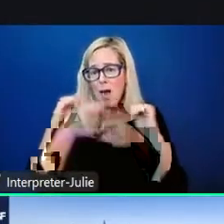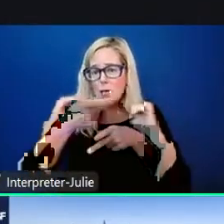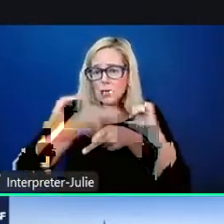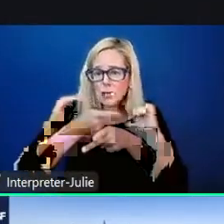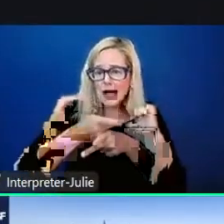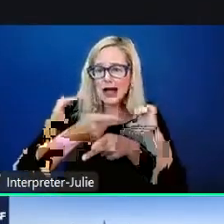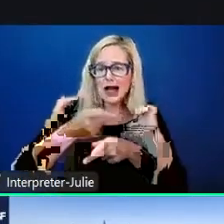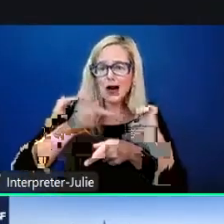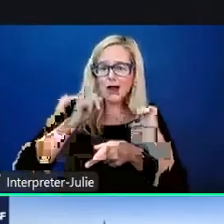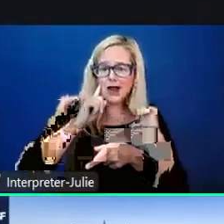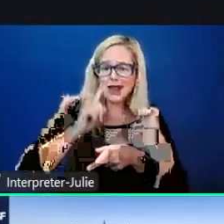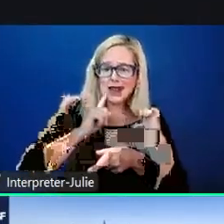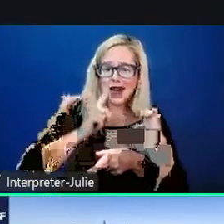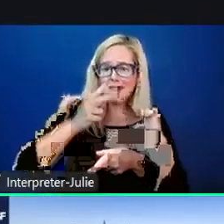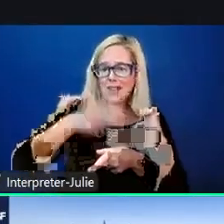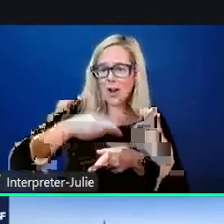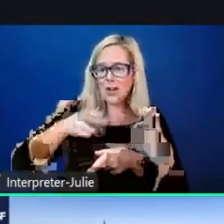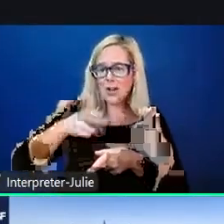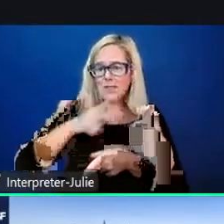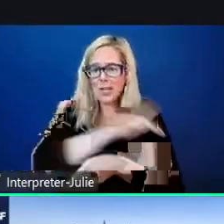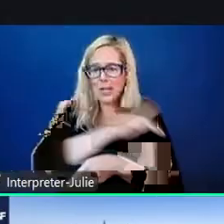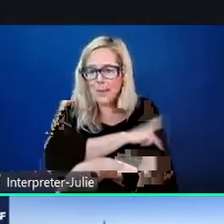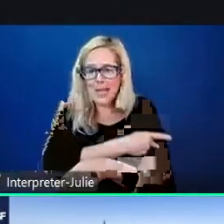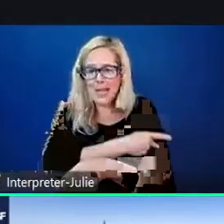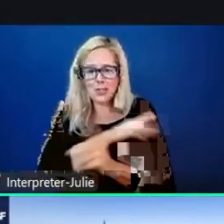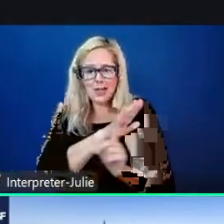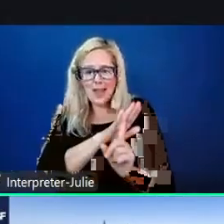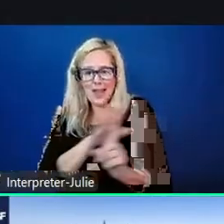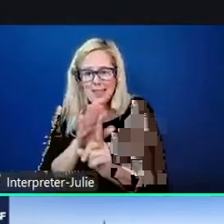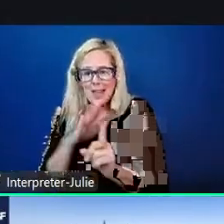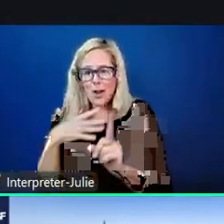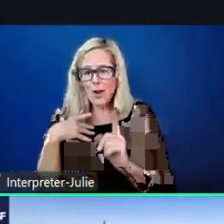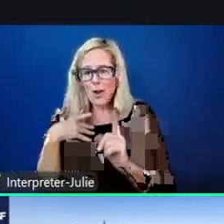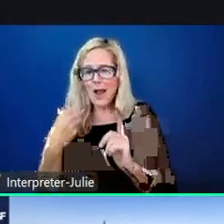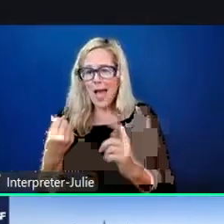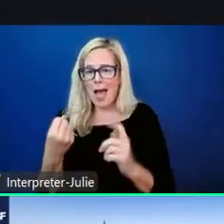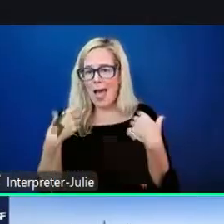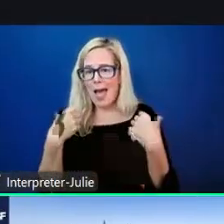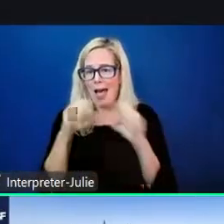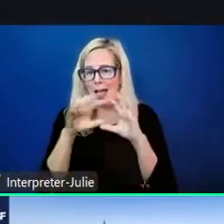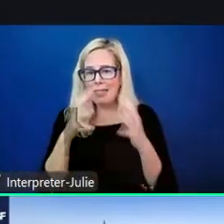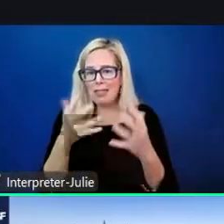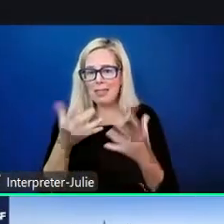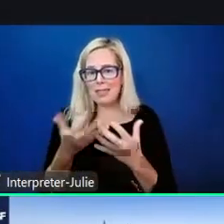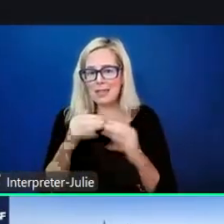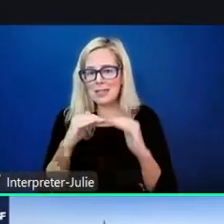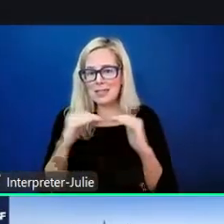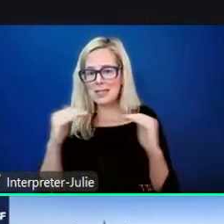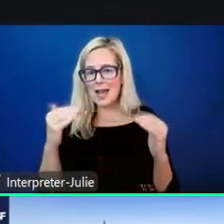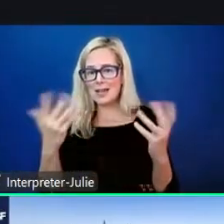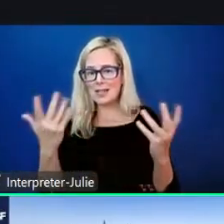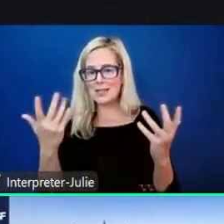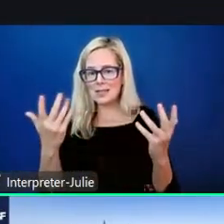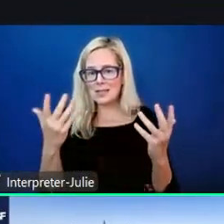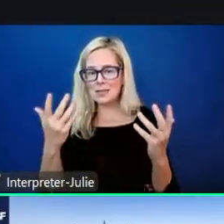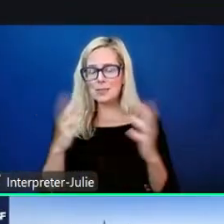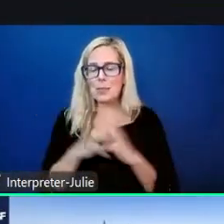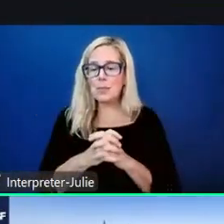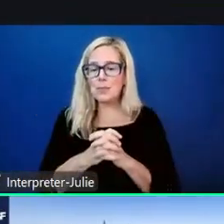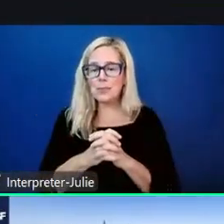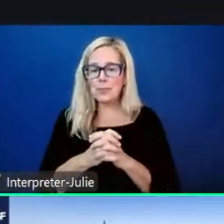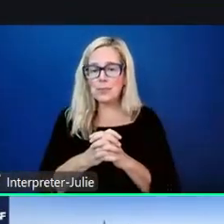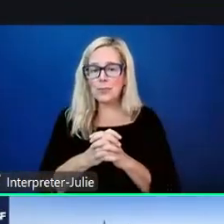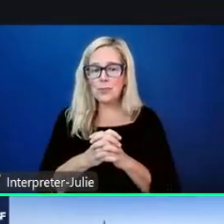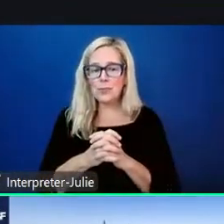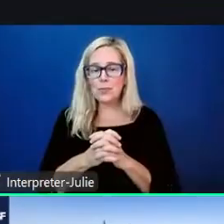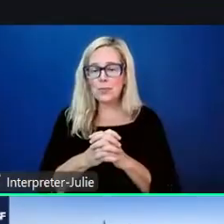patients and what their health status looks like across the board. And